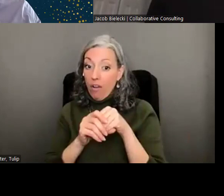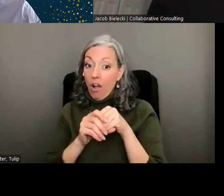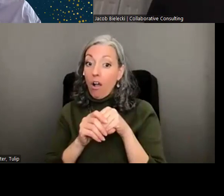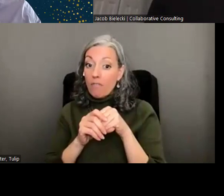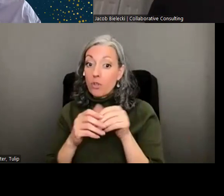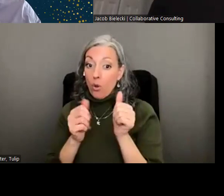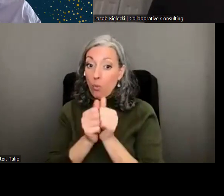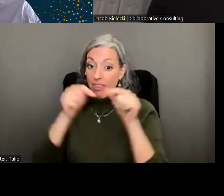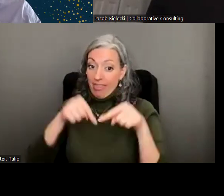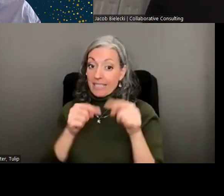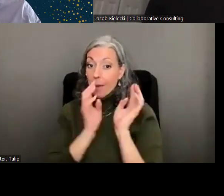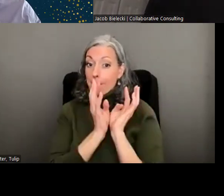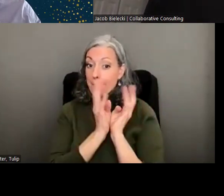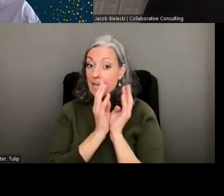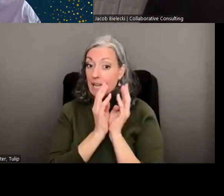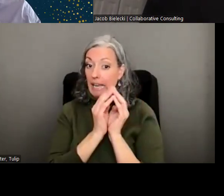meeting.